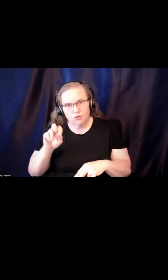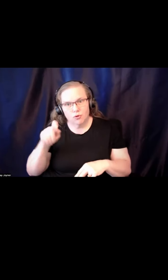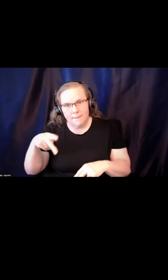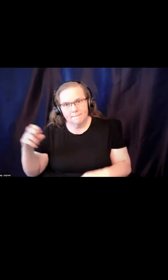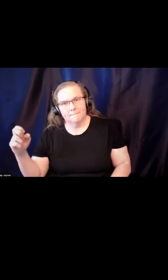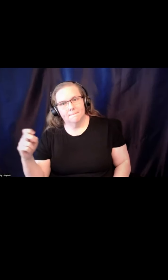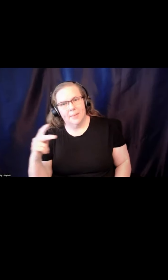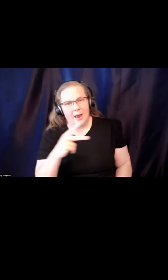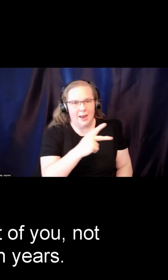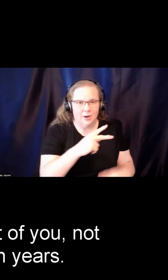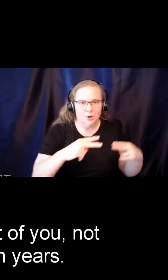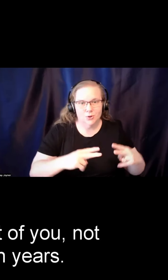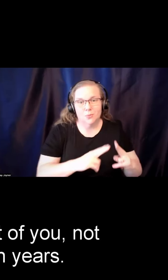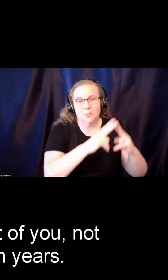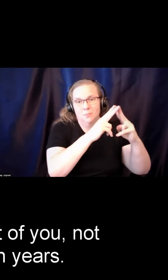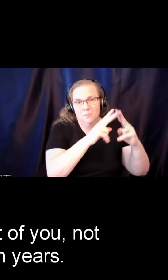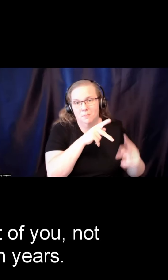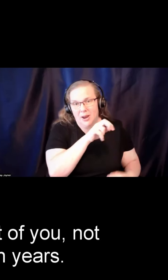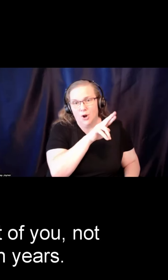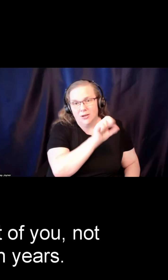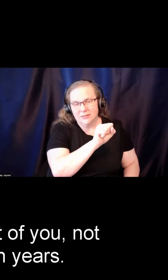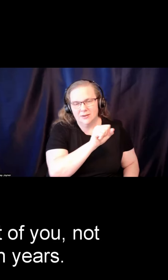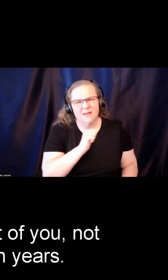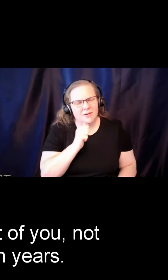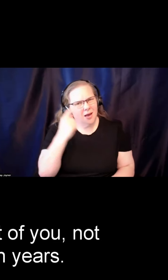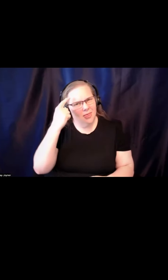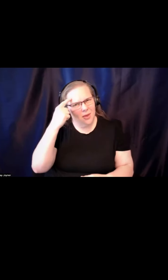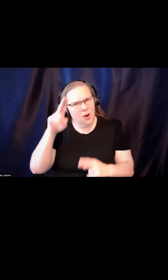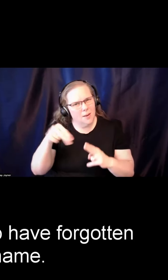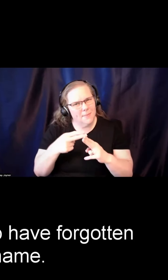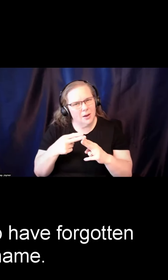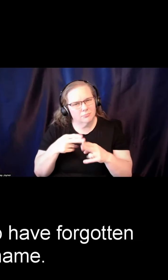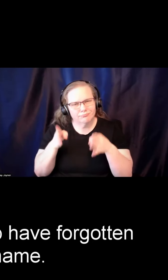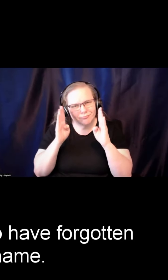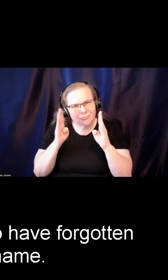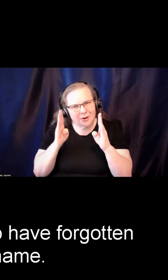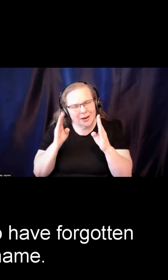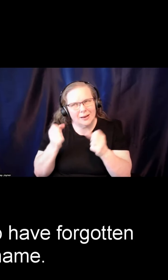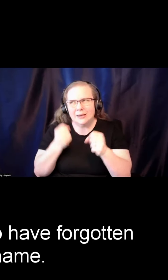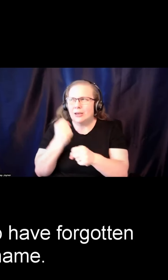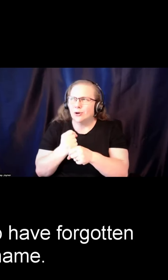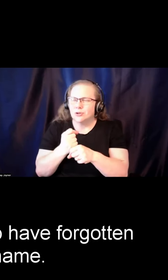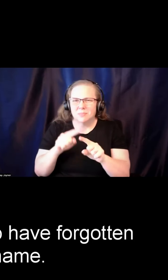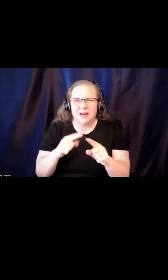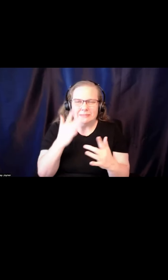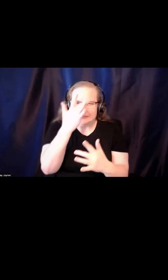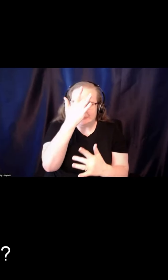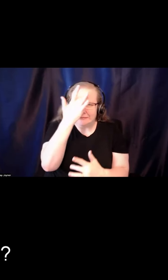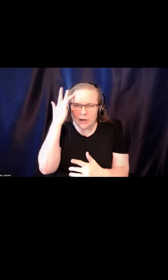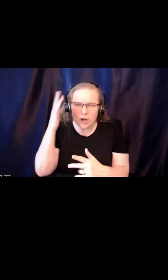Paris. I haven't thought of you, not attentively, in years. Still, I'm dismayed to have forgotten your first